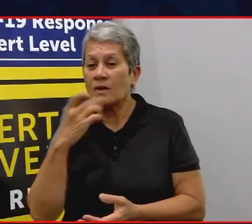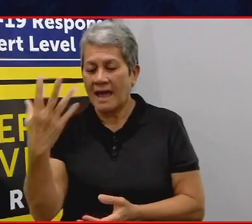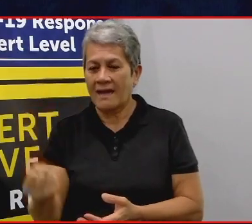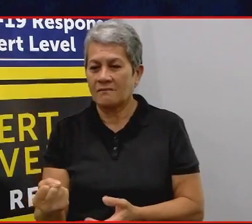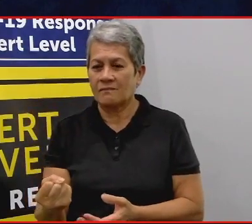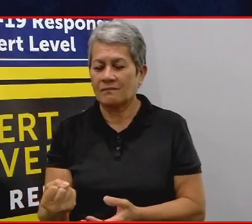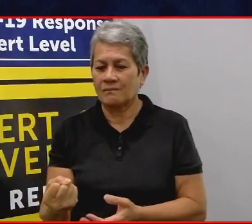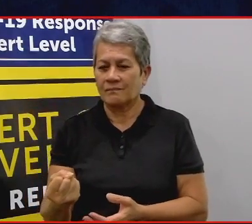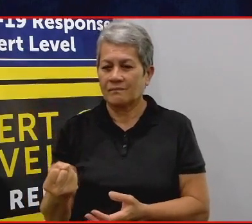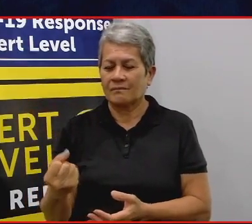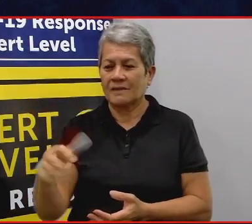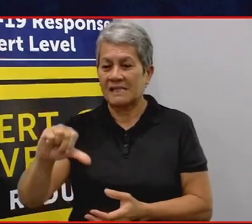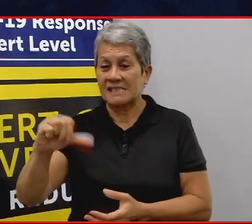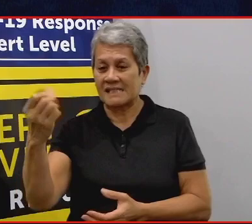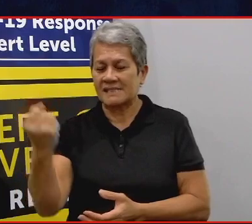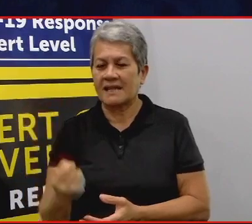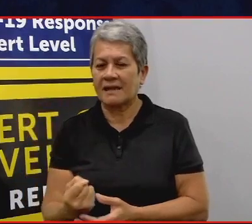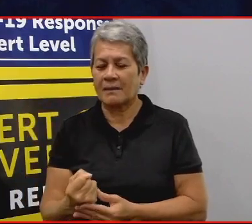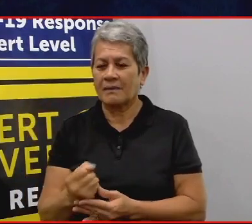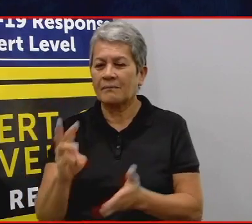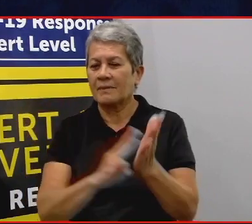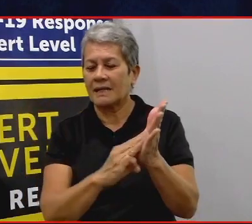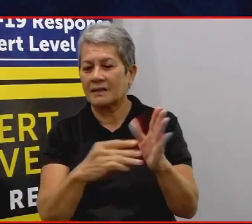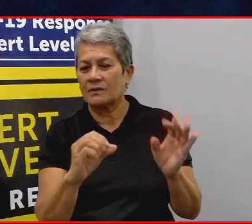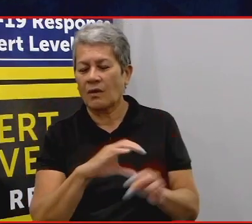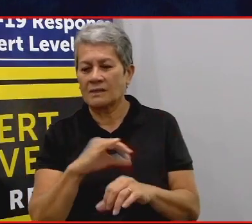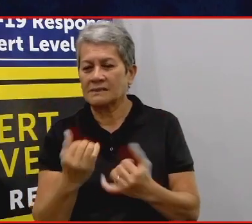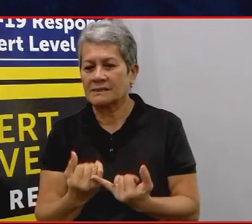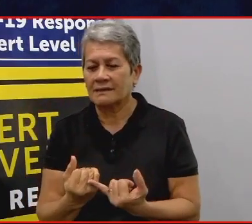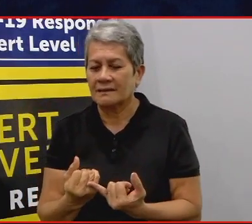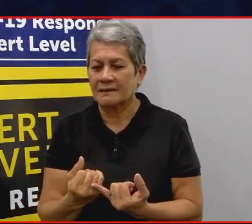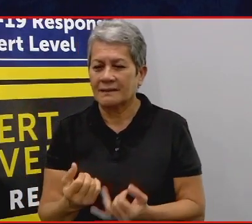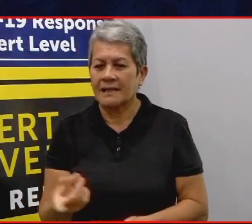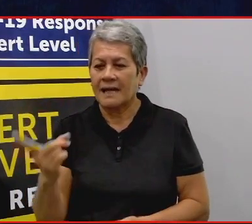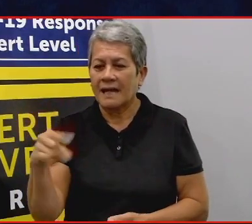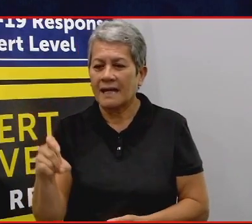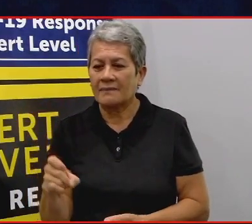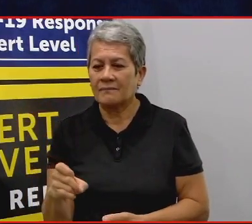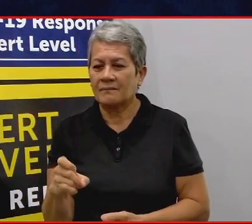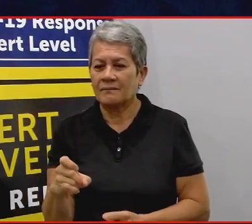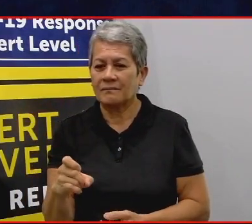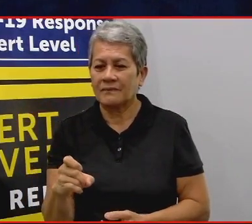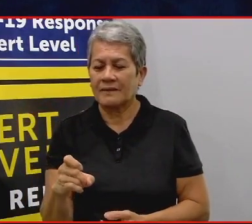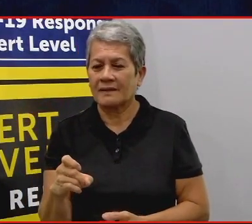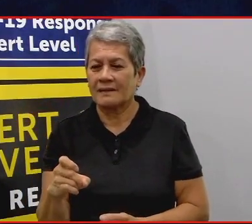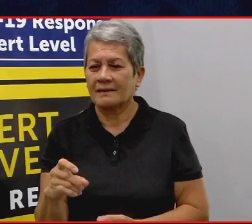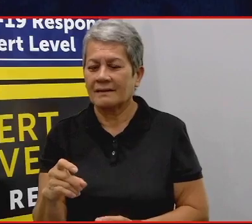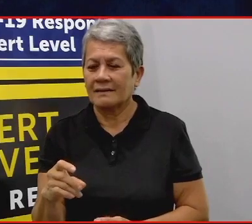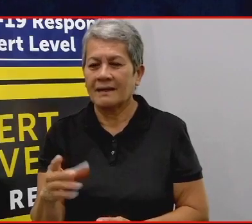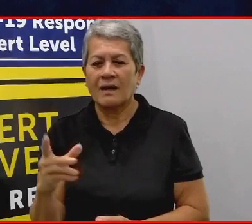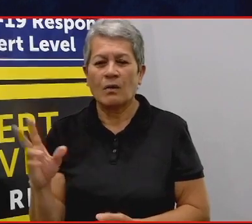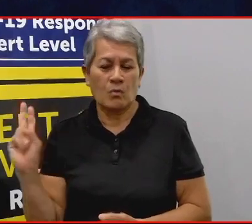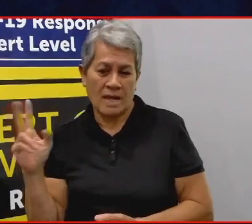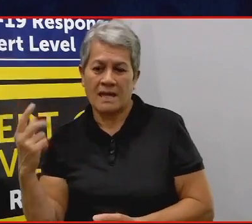outgoings. Additionally, we have developed a survival strategy which allows a minimum amount of